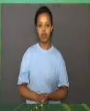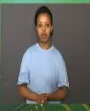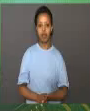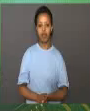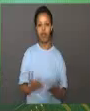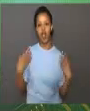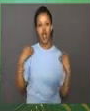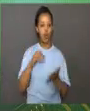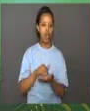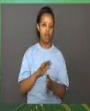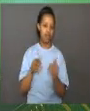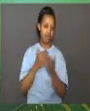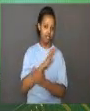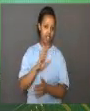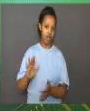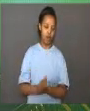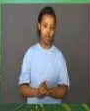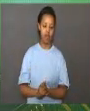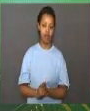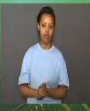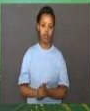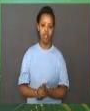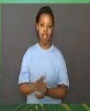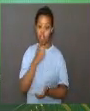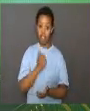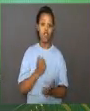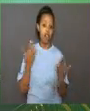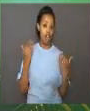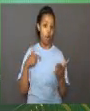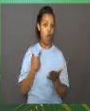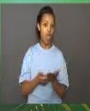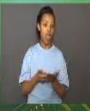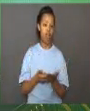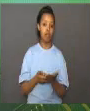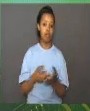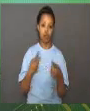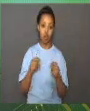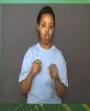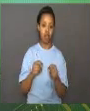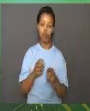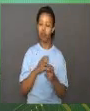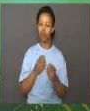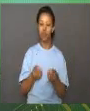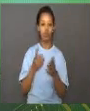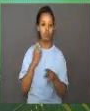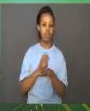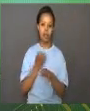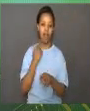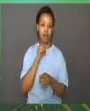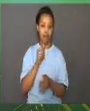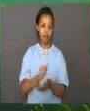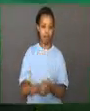Hello again, everyone. I trust that activity was not too difficult. The